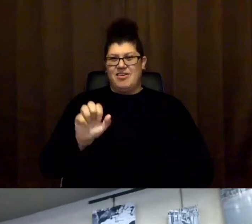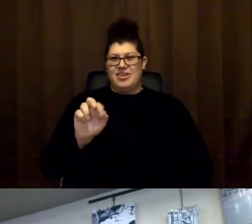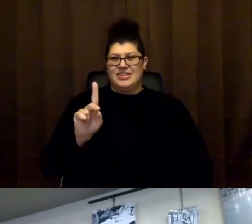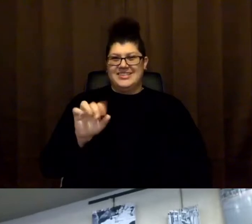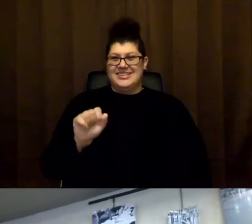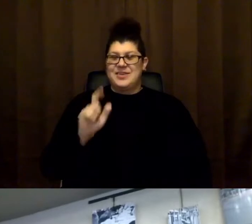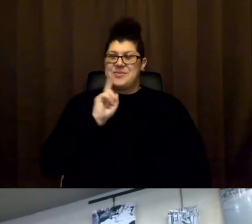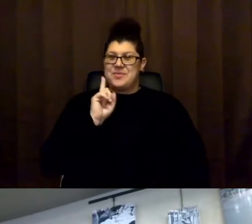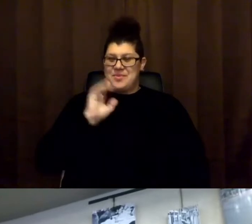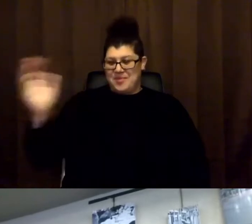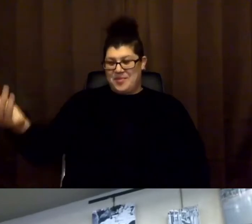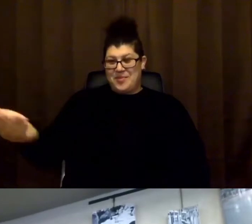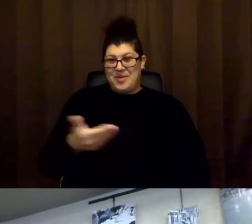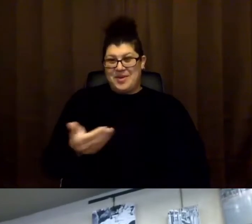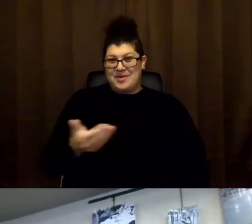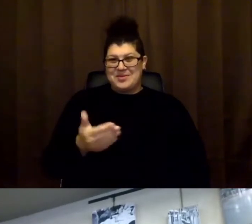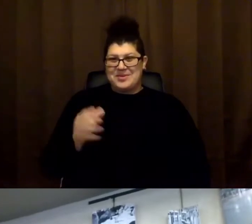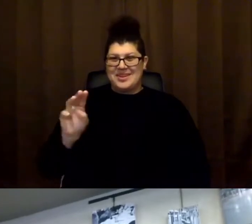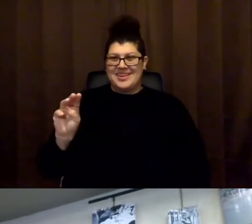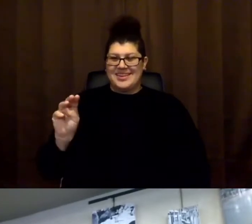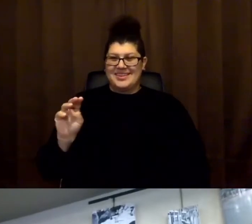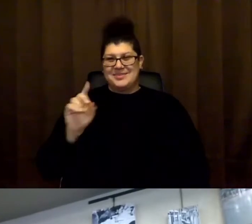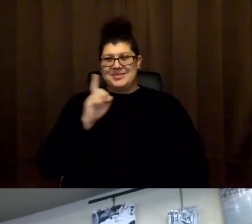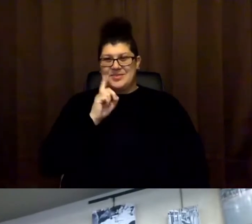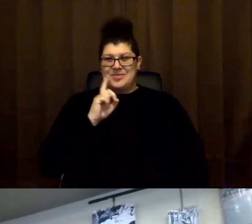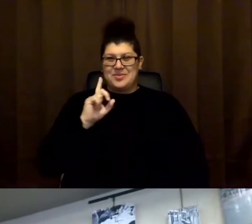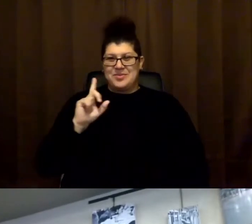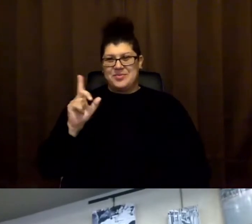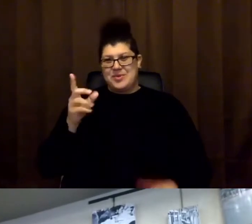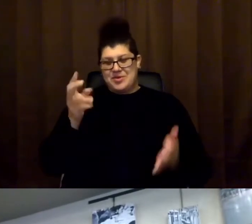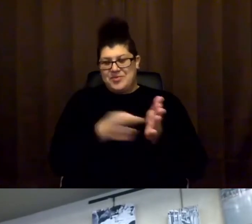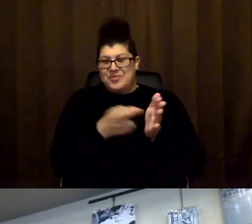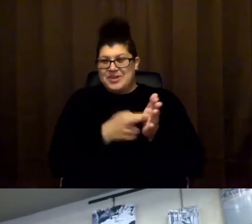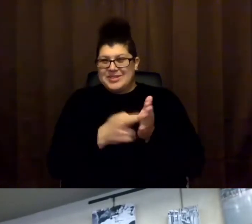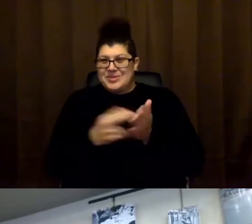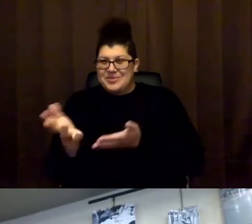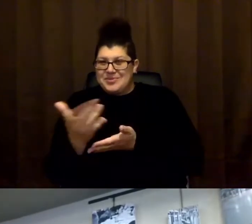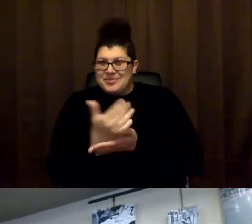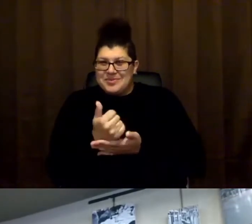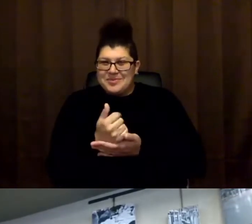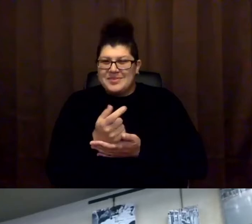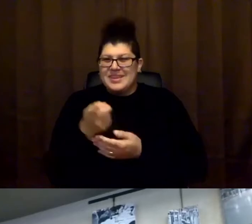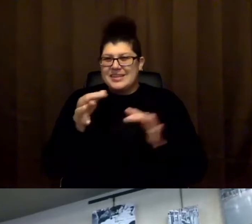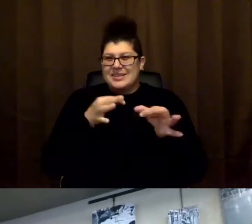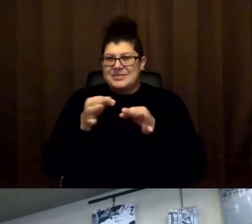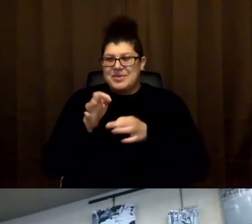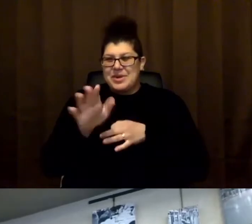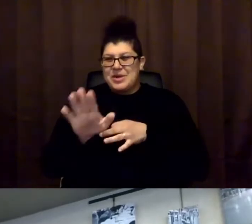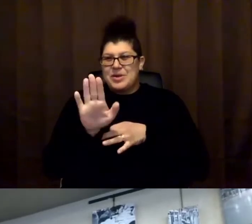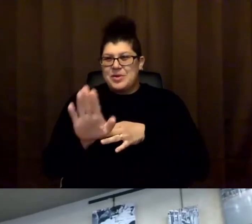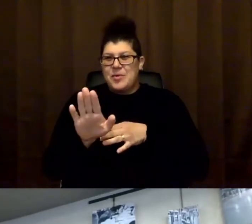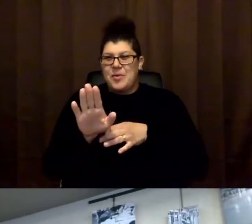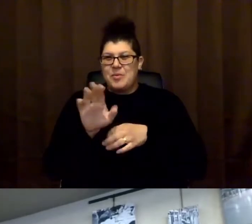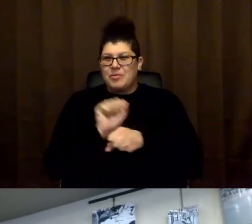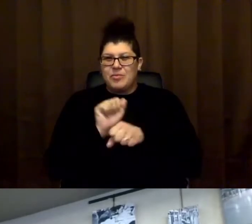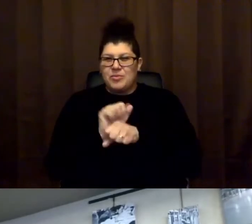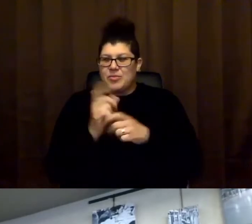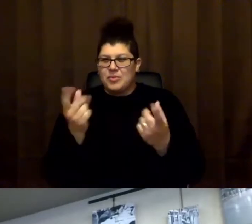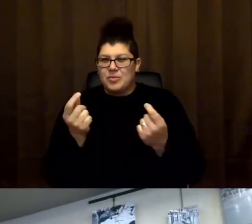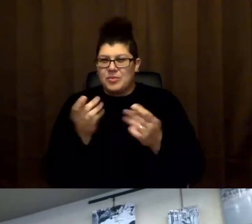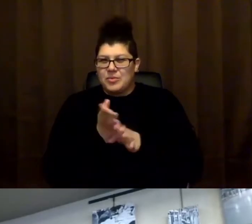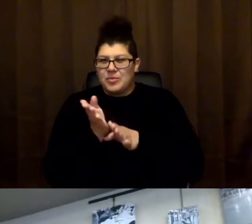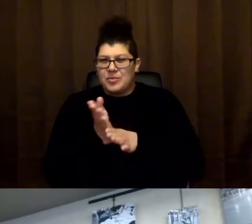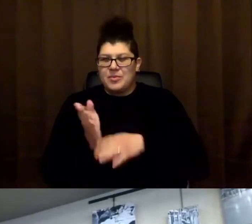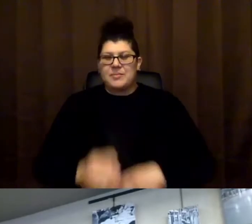Roundup. So can you tell us a little bit about your organization? Absolutely. So MTD is the